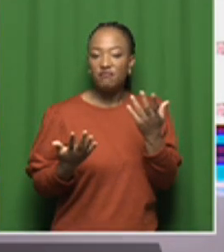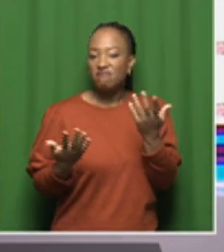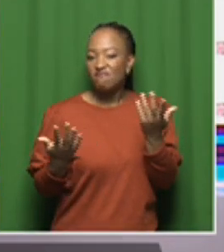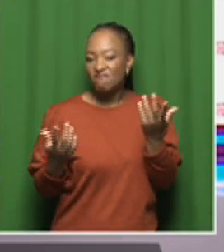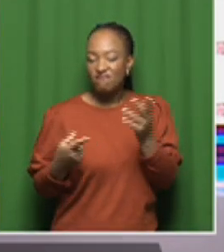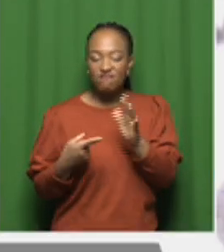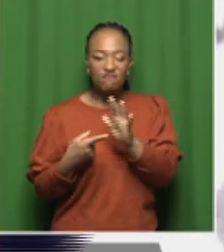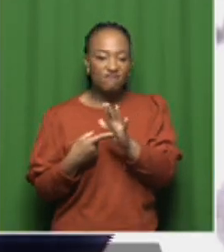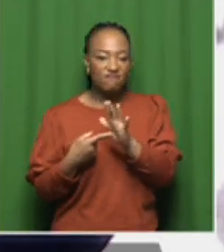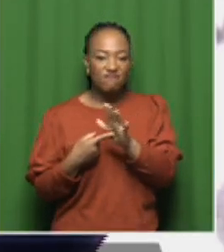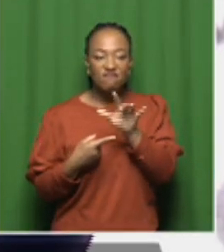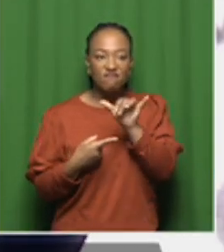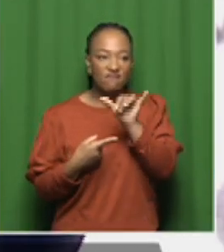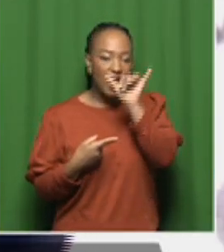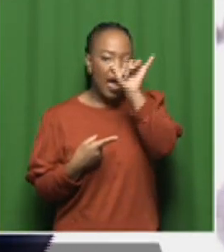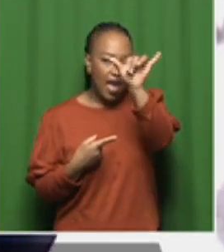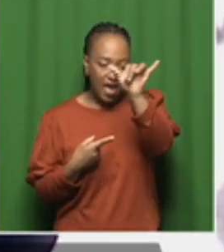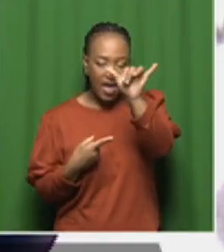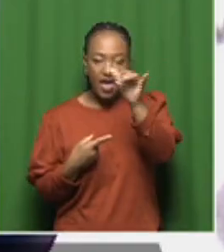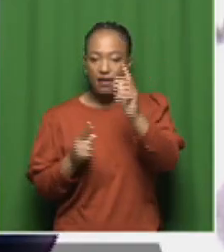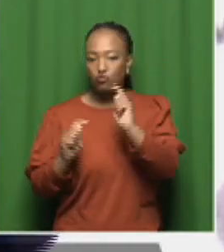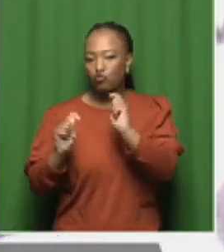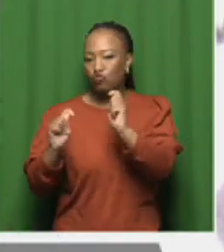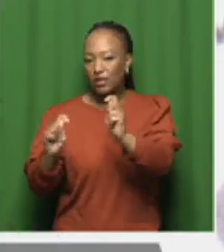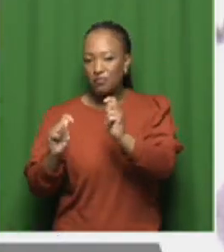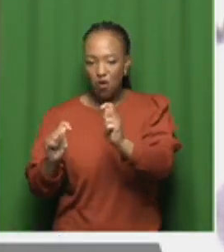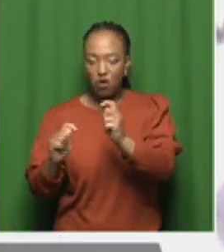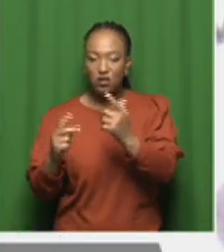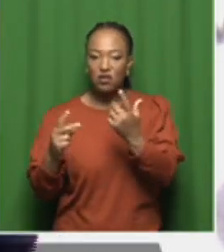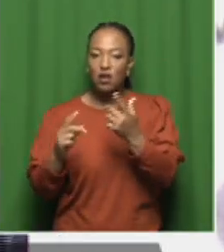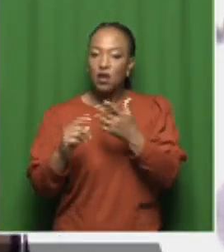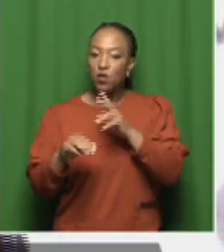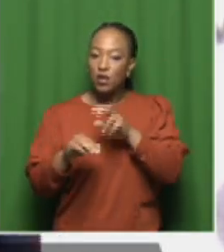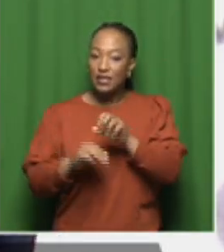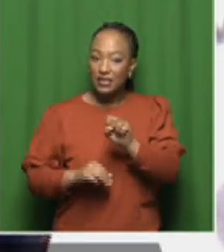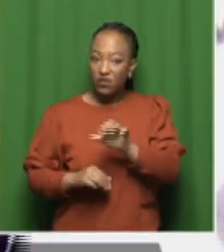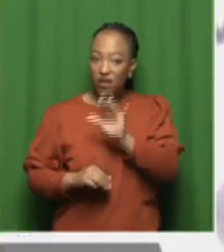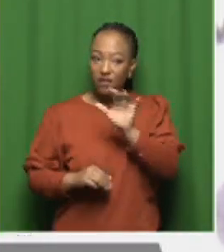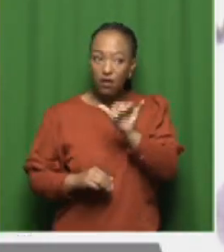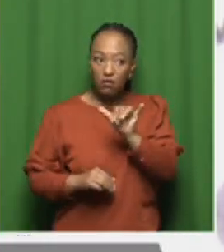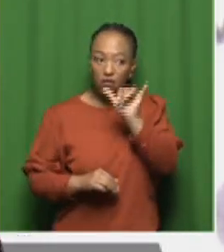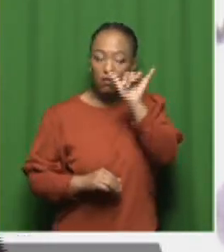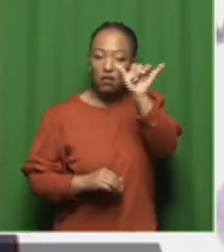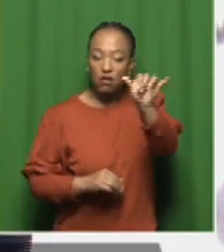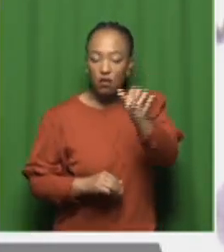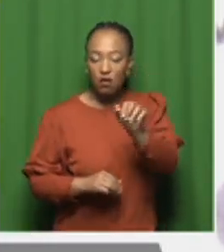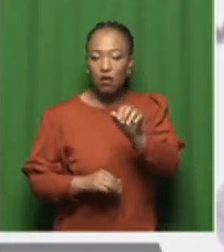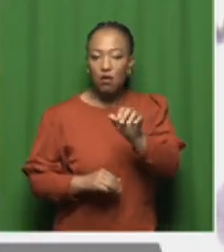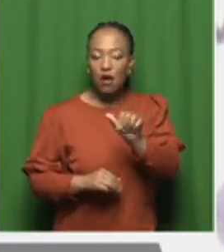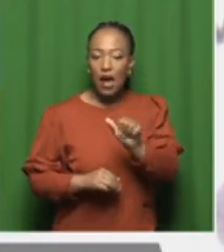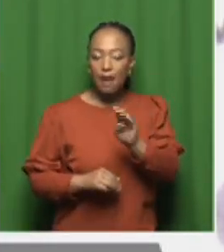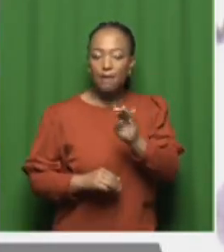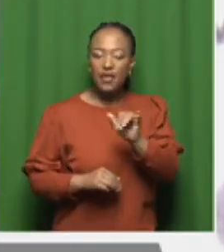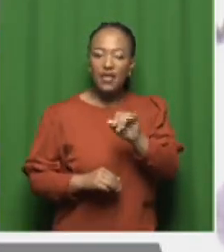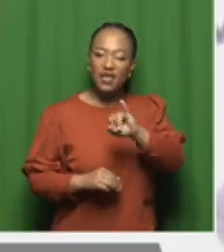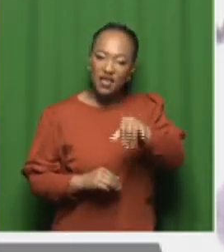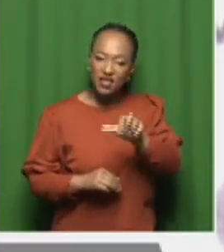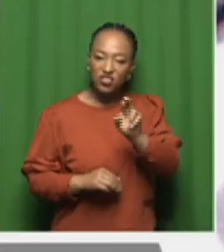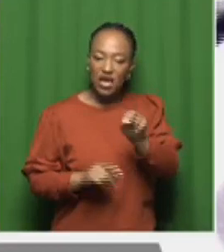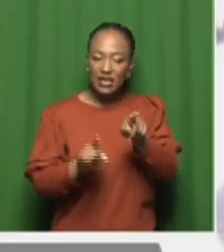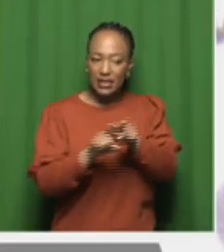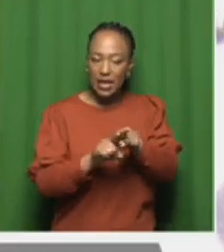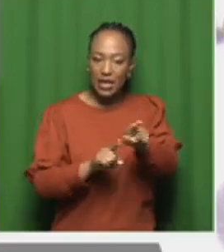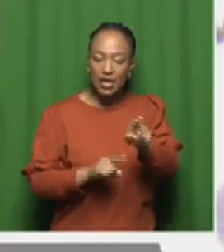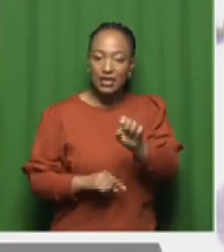thinking about air, logistics. You need to have a flight from South Africa to Abidjan, as we do have now. You need to have a flight from South Africa